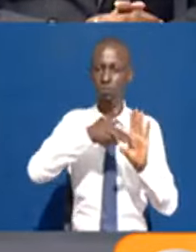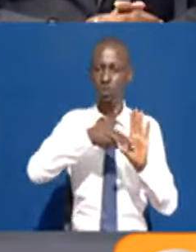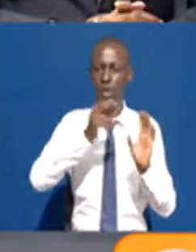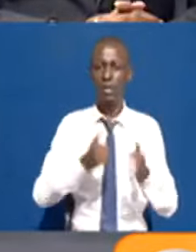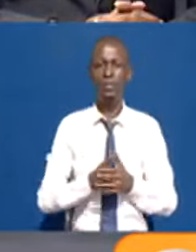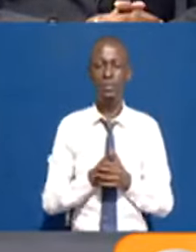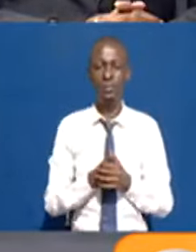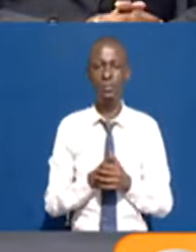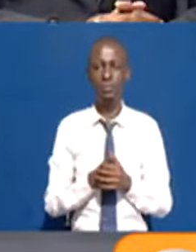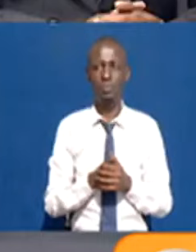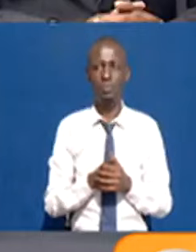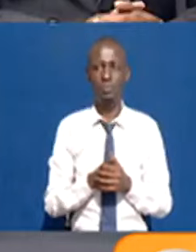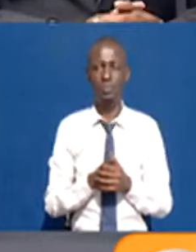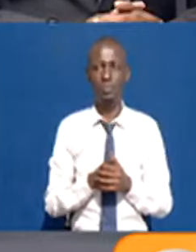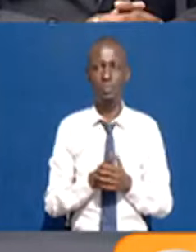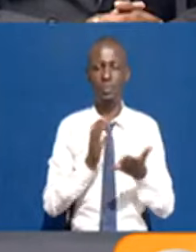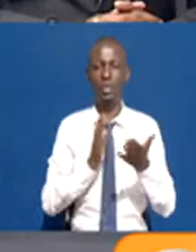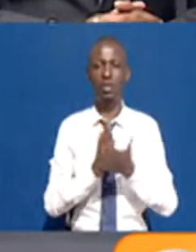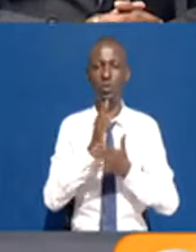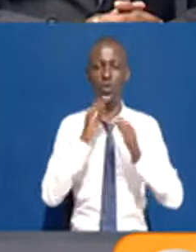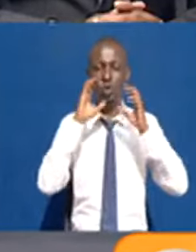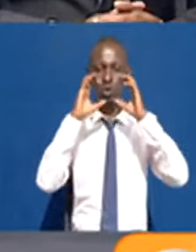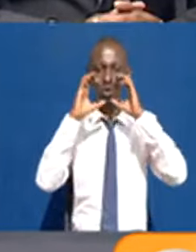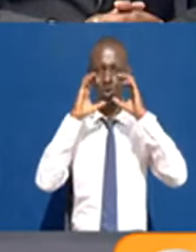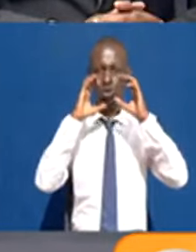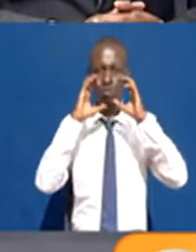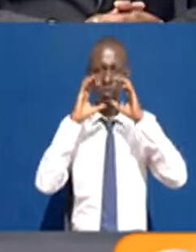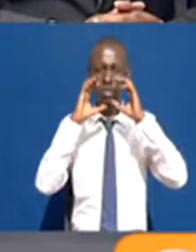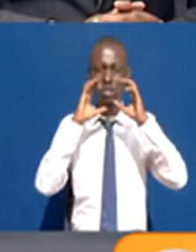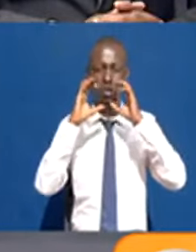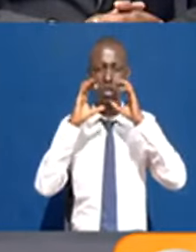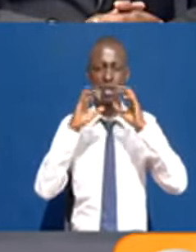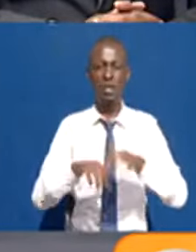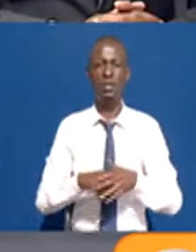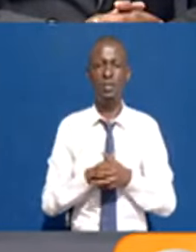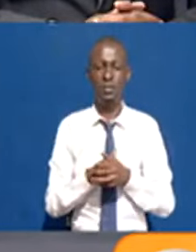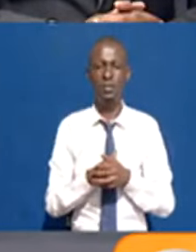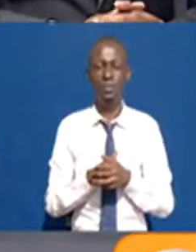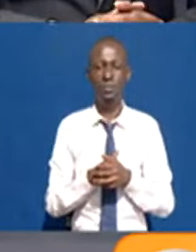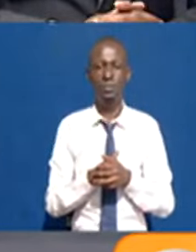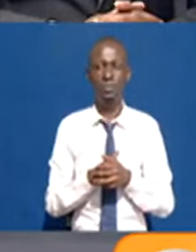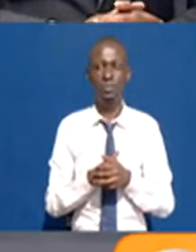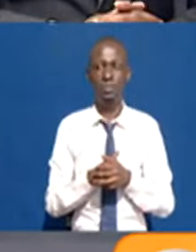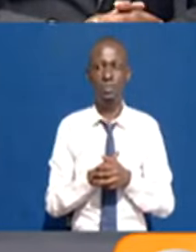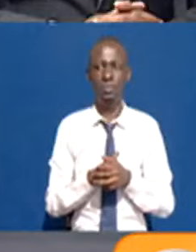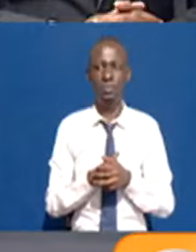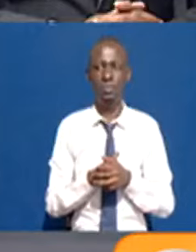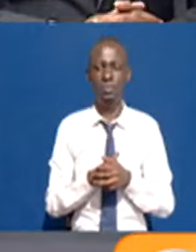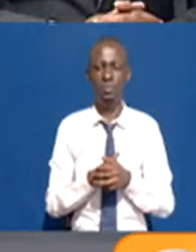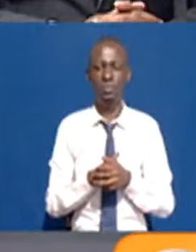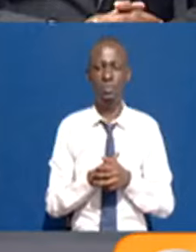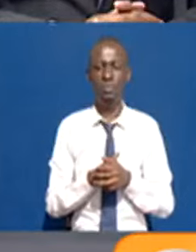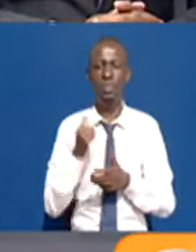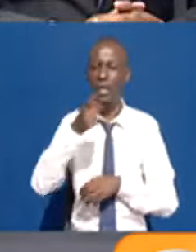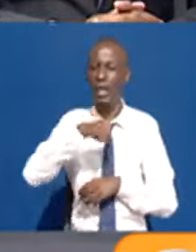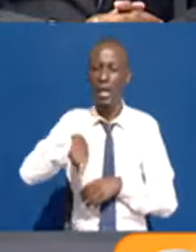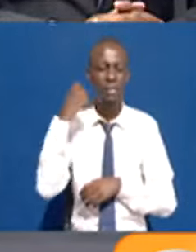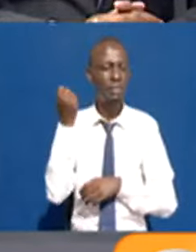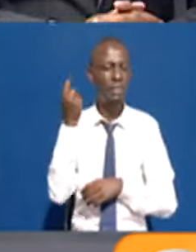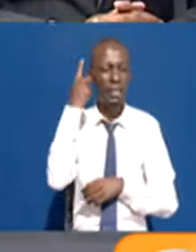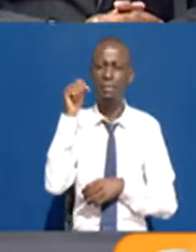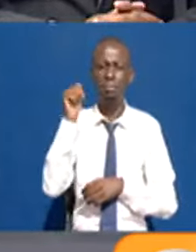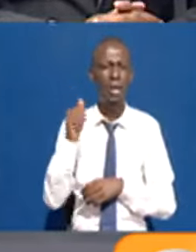communication terms, the buzz inside our national ears is dizzying. So much is being